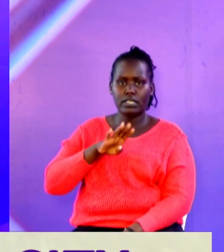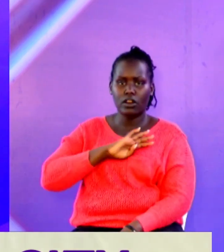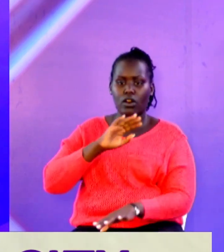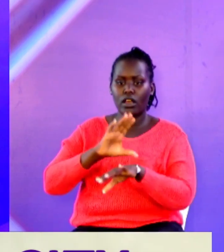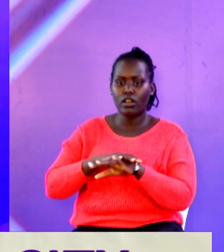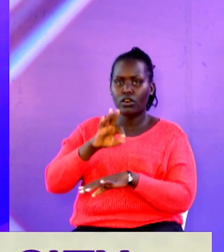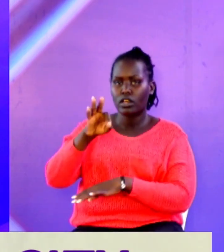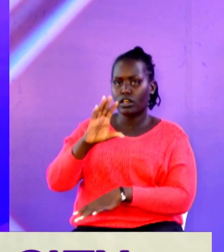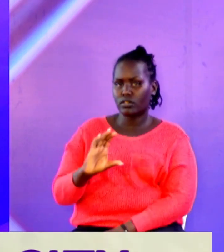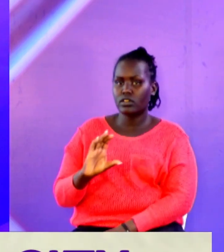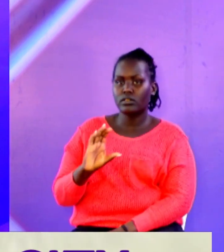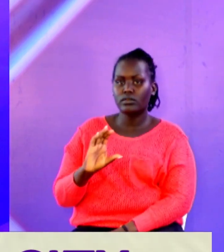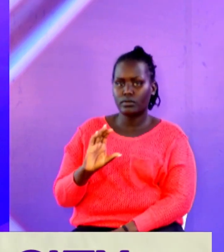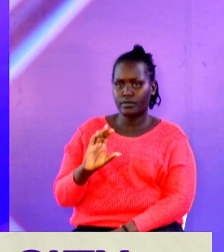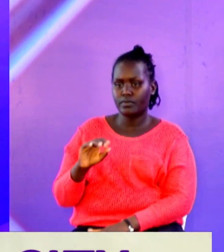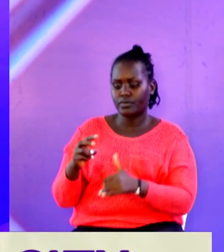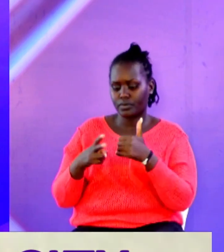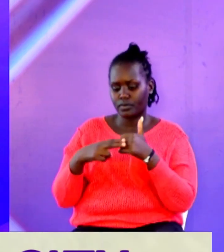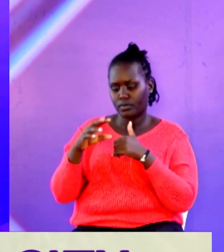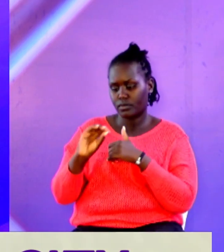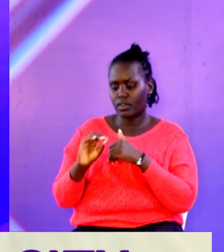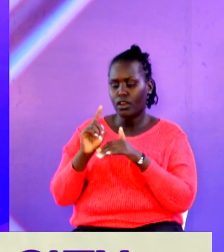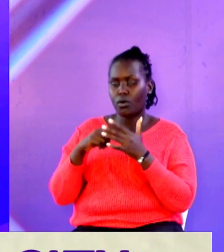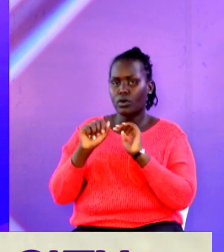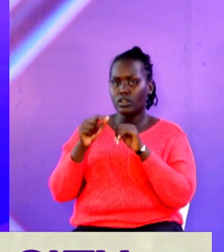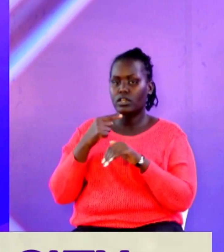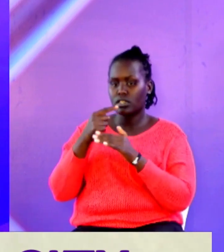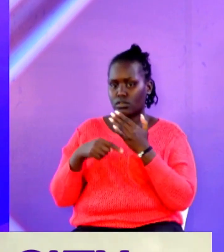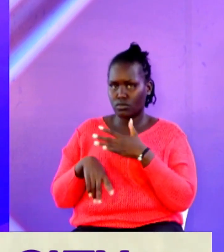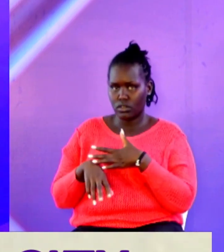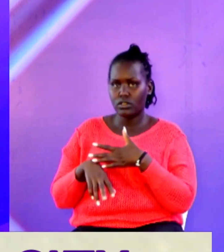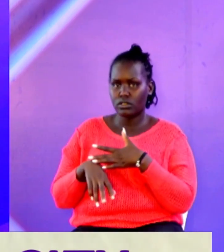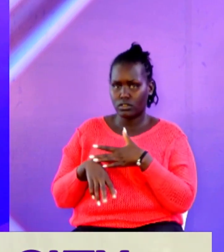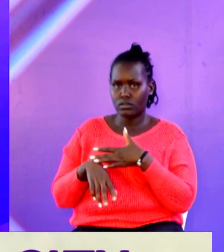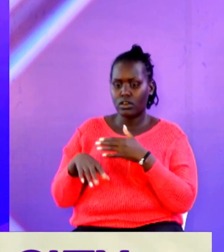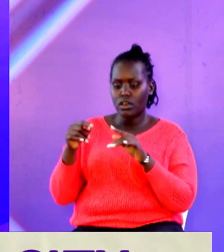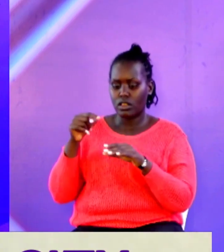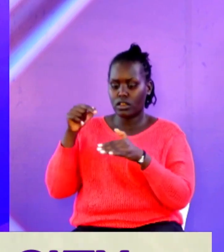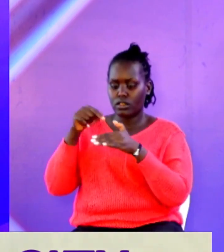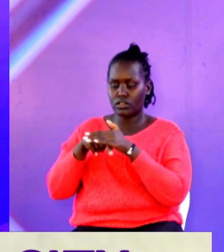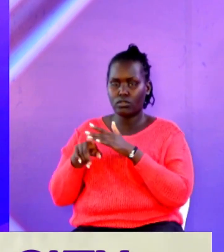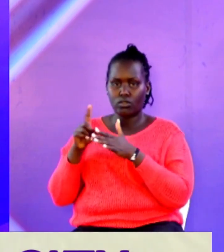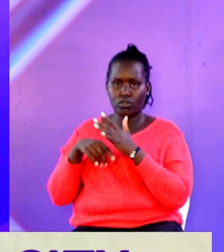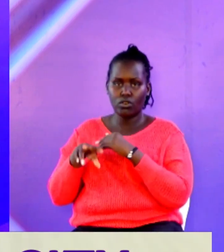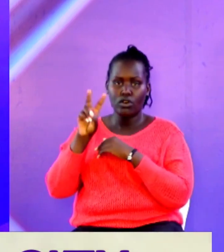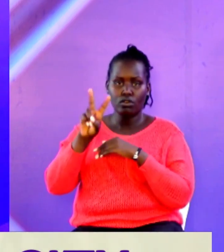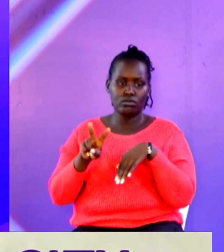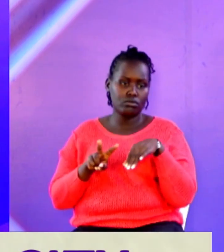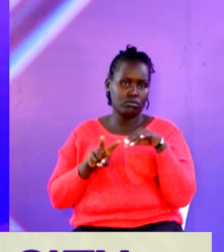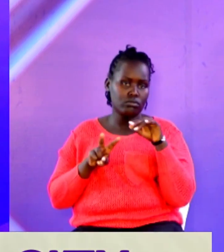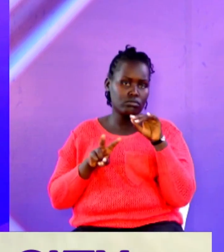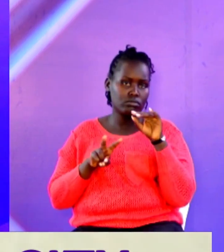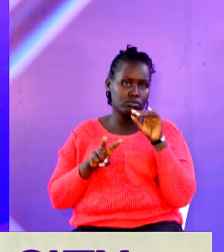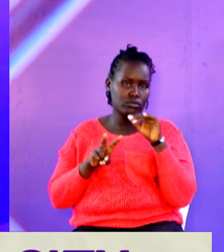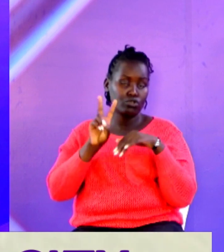beat FC Seoul 7-0. What I can say about this game, Lamine Yamal scored 2 goals. Of